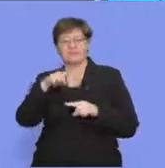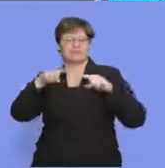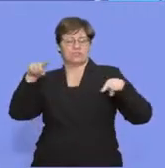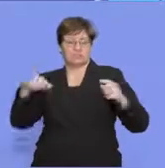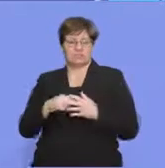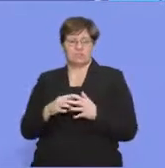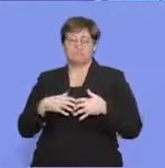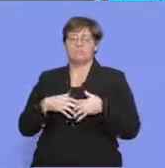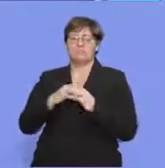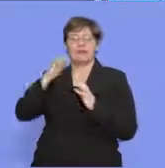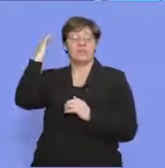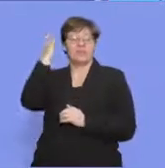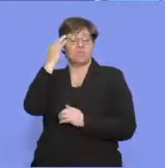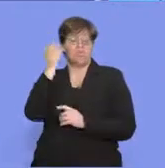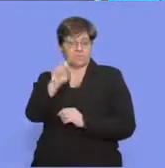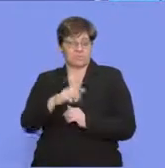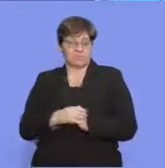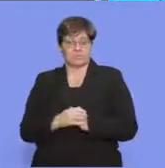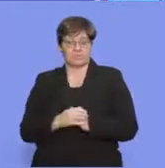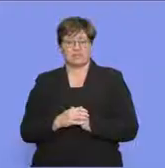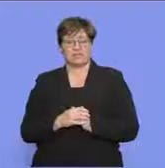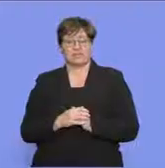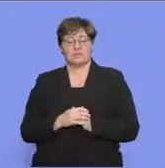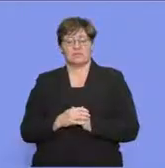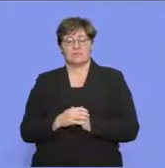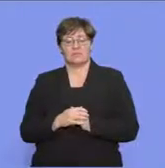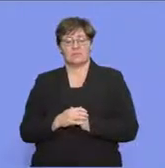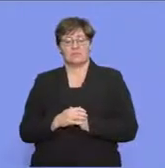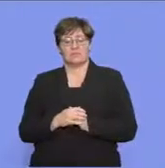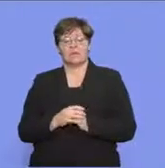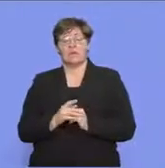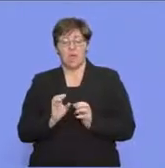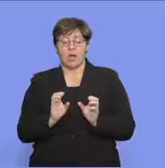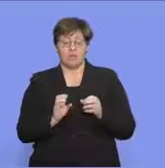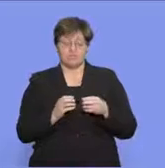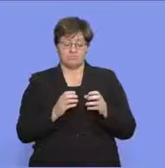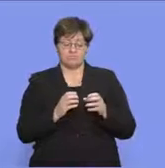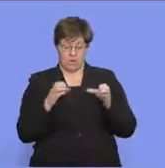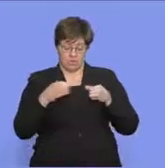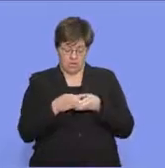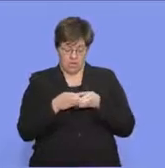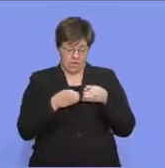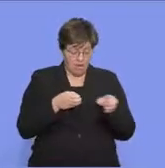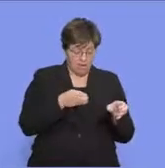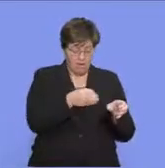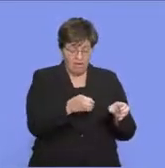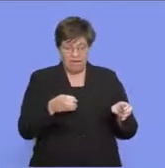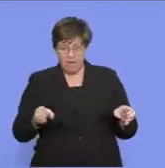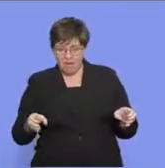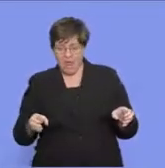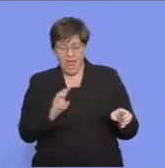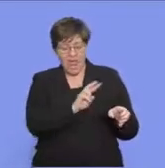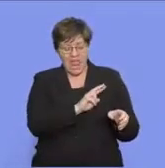and he came up with a theory where species evolve or evolution takes place through what he